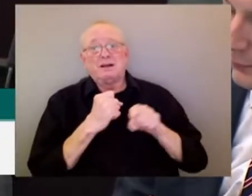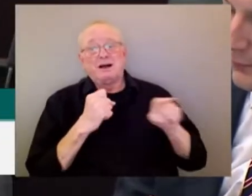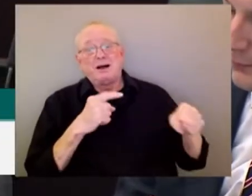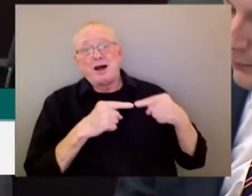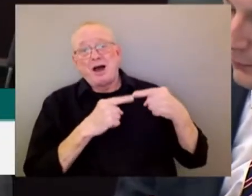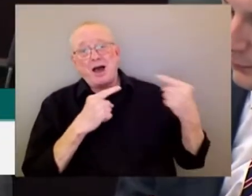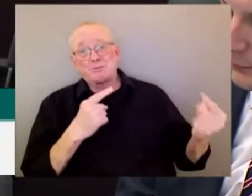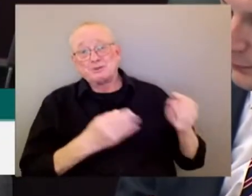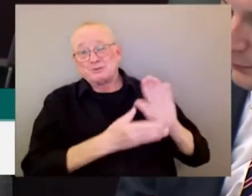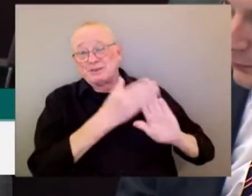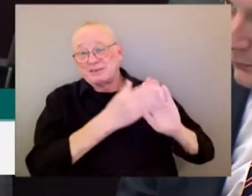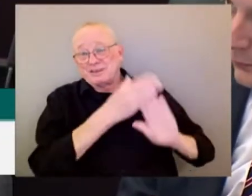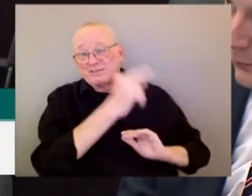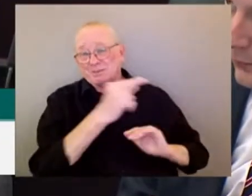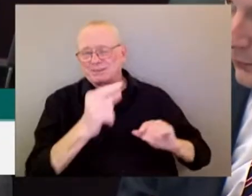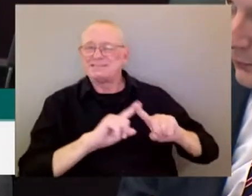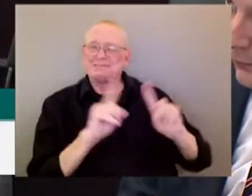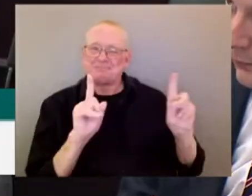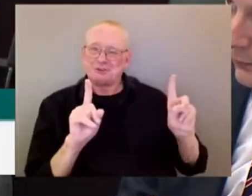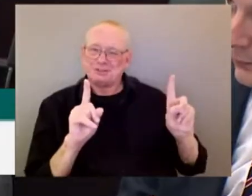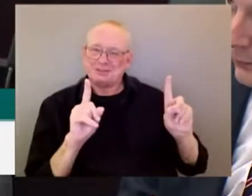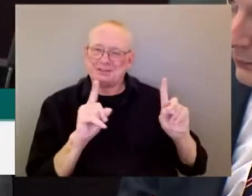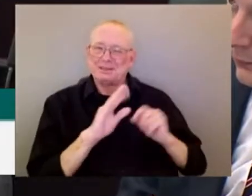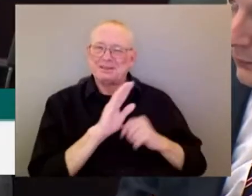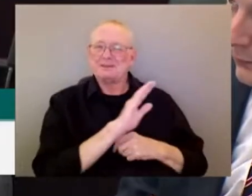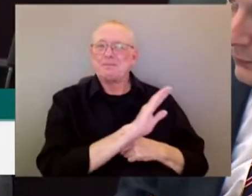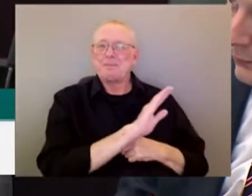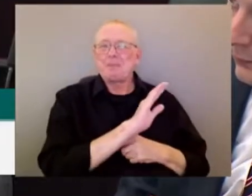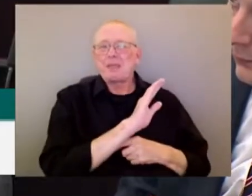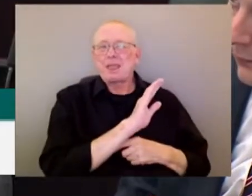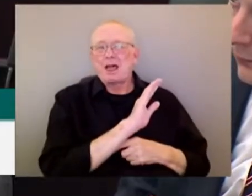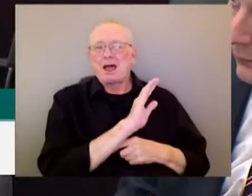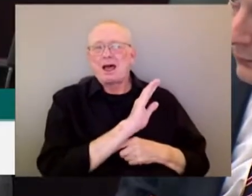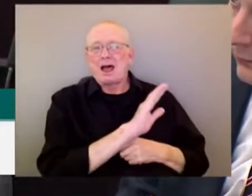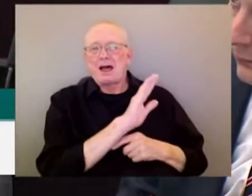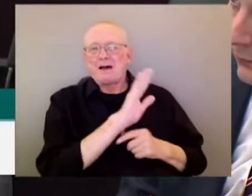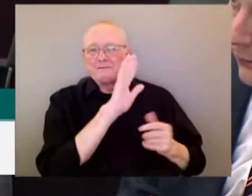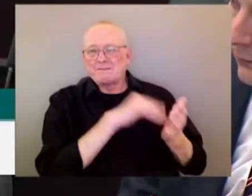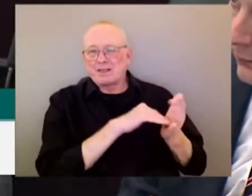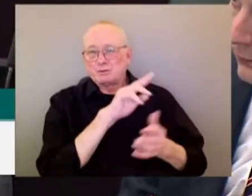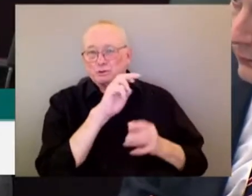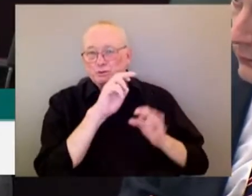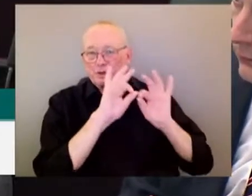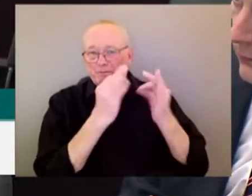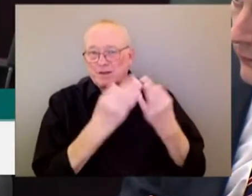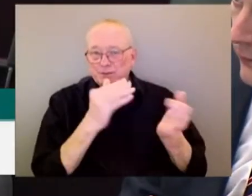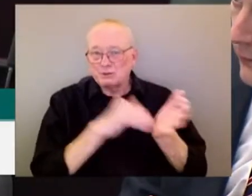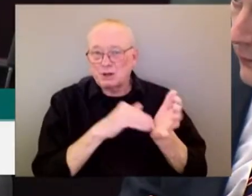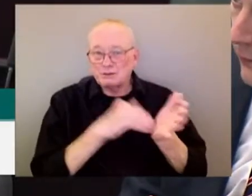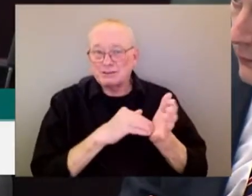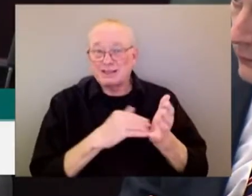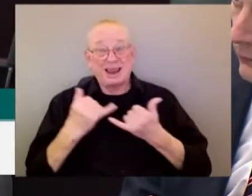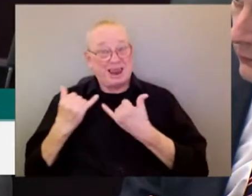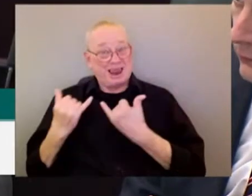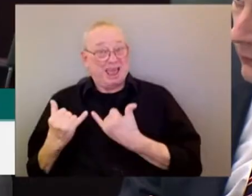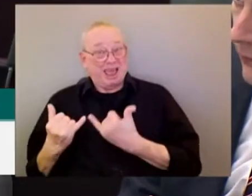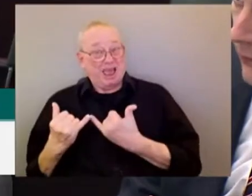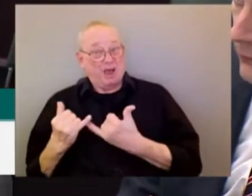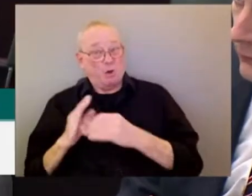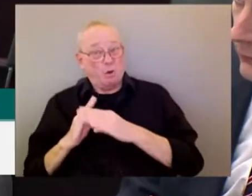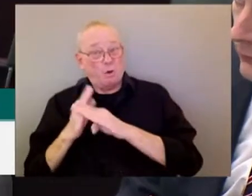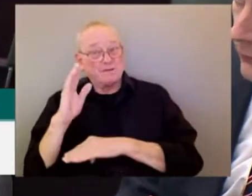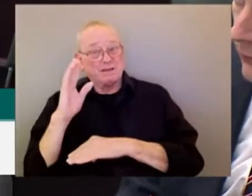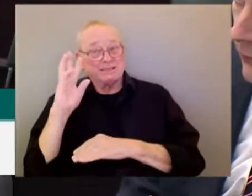roughly 5,200 family physicians. We now have over 6,200 family physicians, Mr. Speaker. We have more